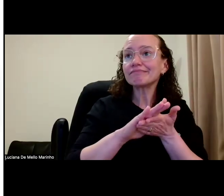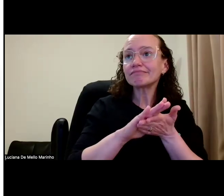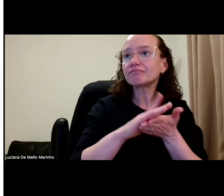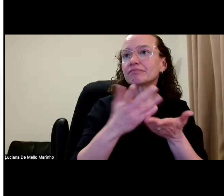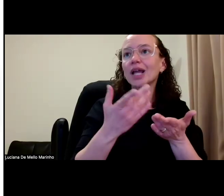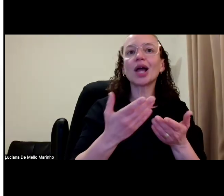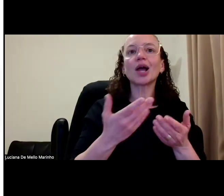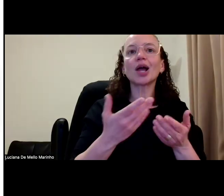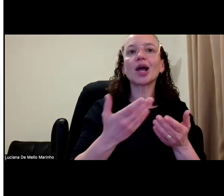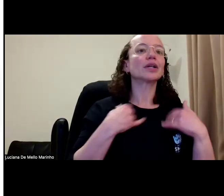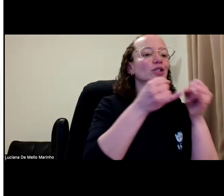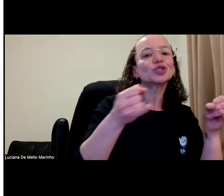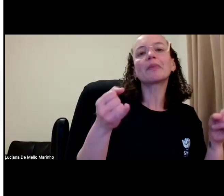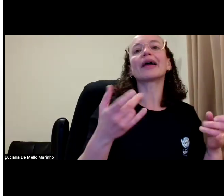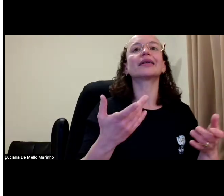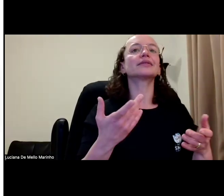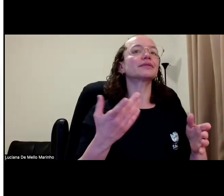Like this, manual cleaning.